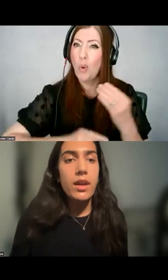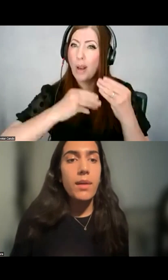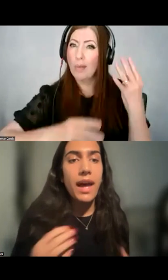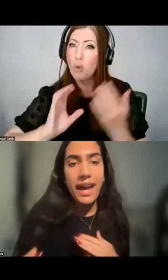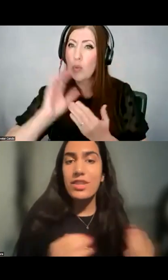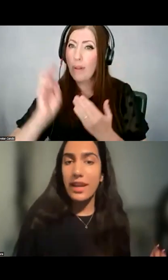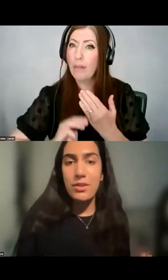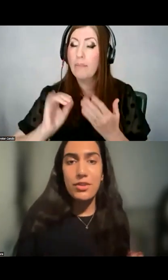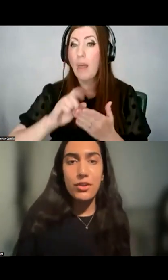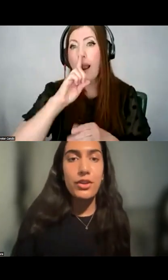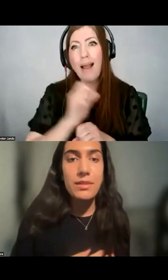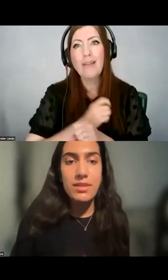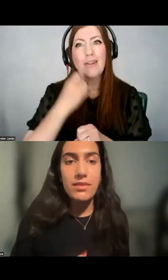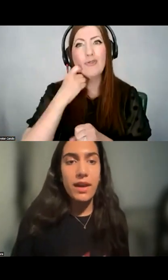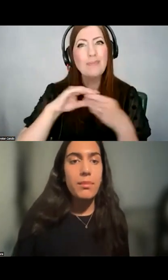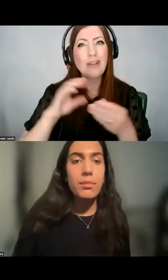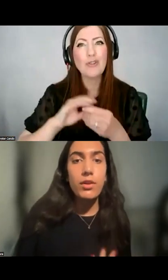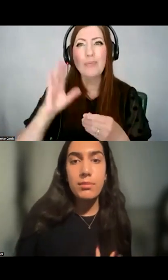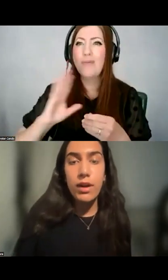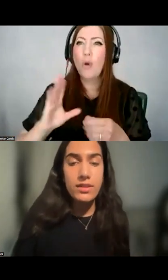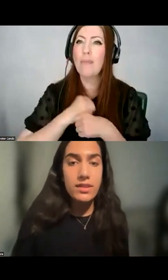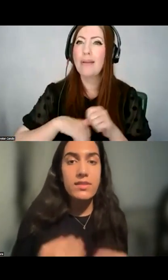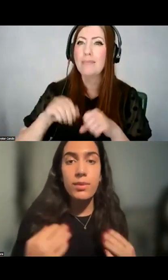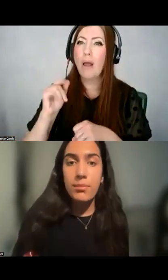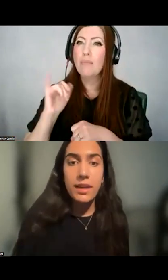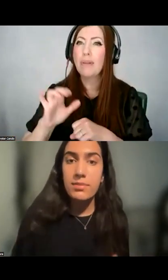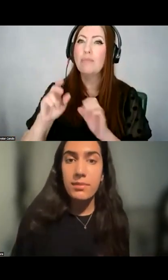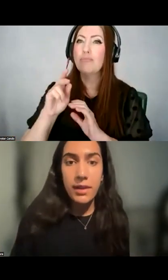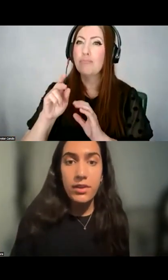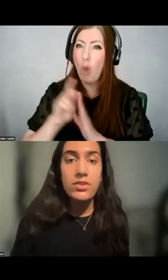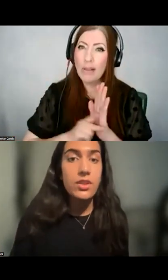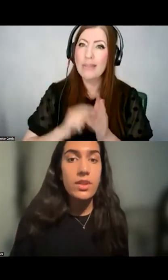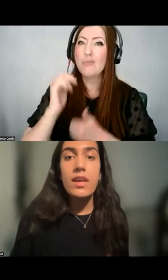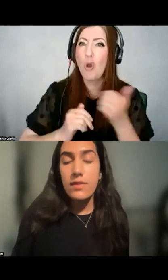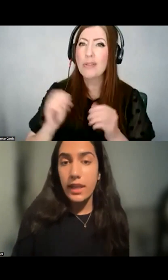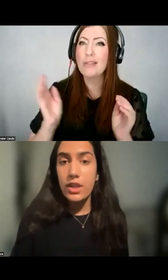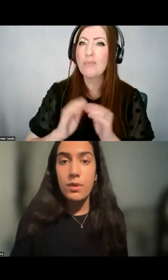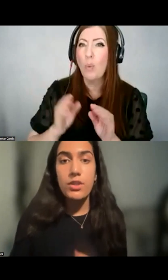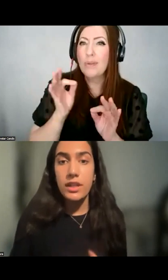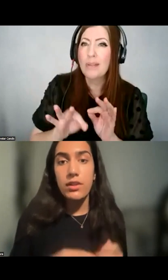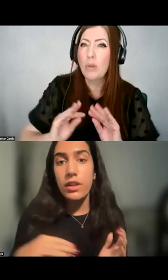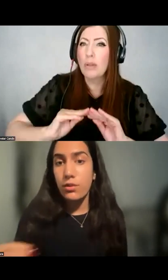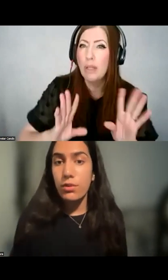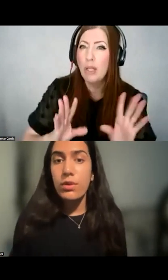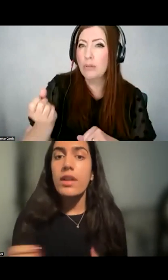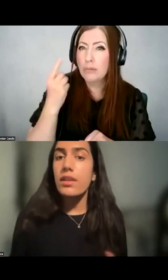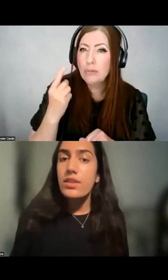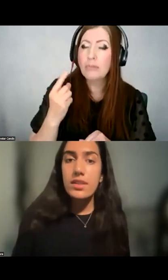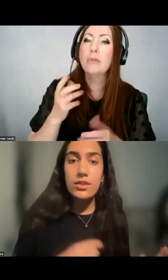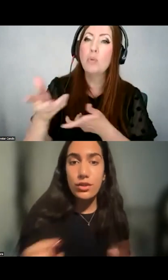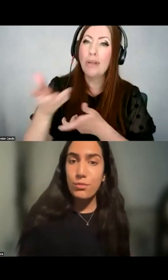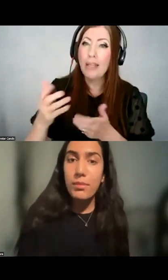curriculum that actually, like I mentioned earlier, demystify public policy processes. One of the biggest barriers to youth civic engagement, particularly through